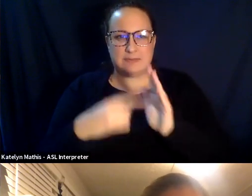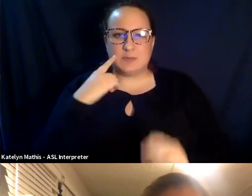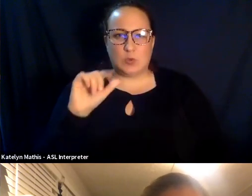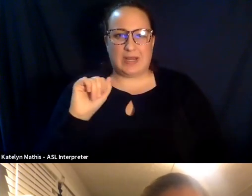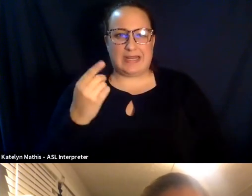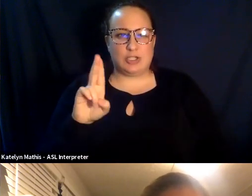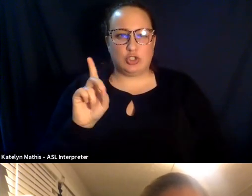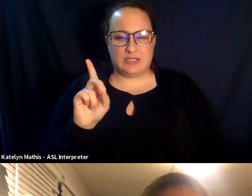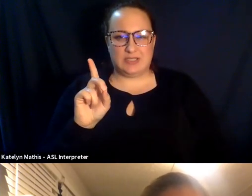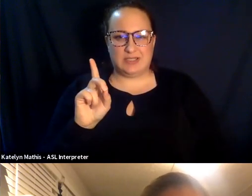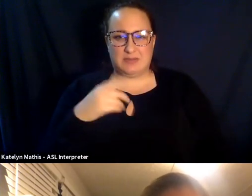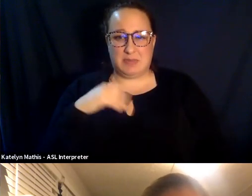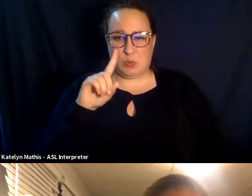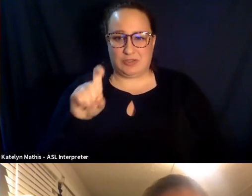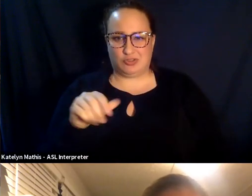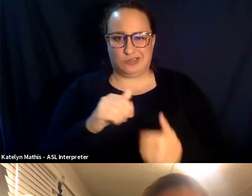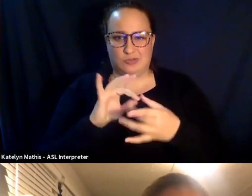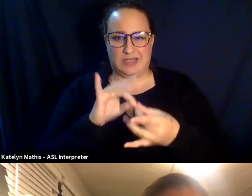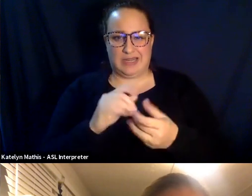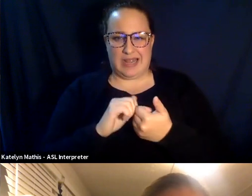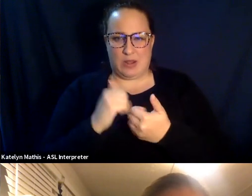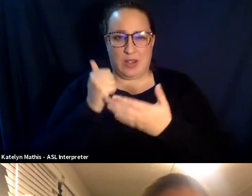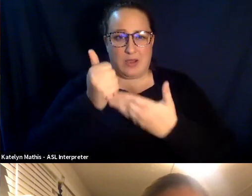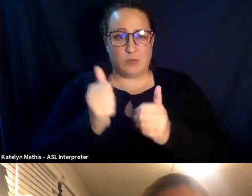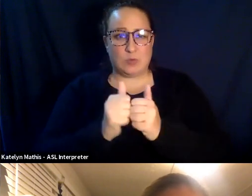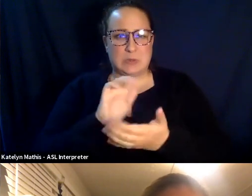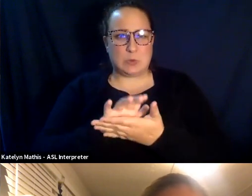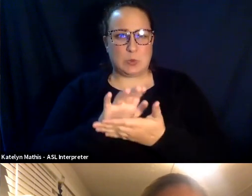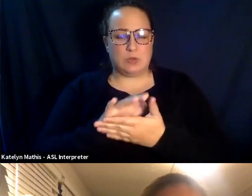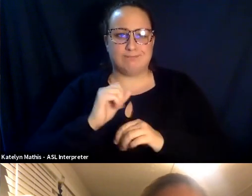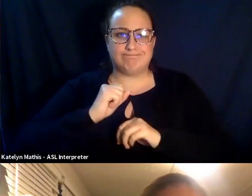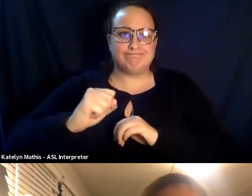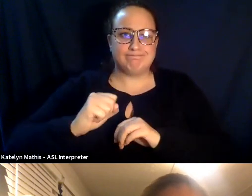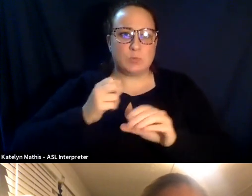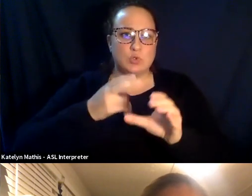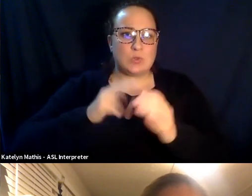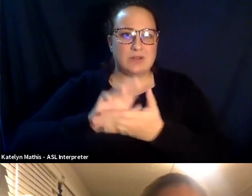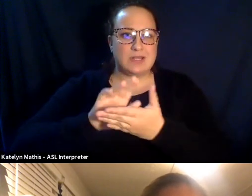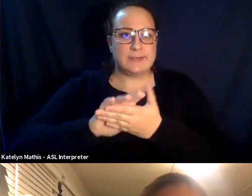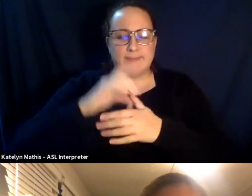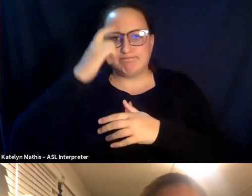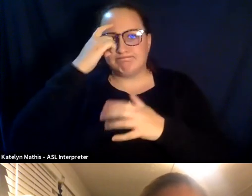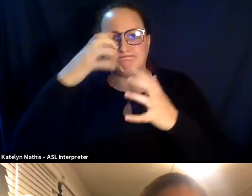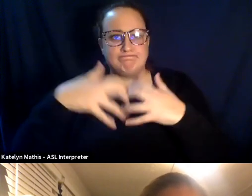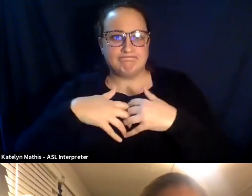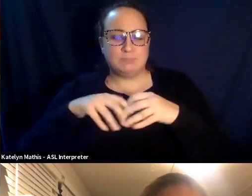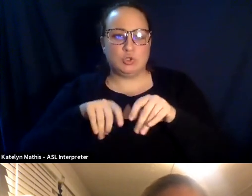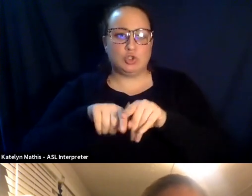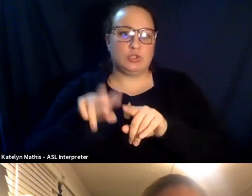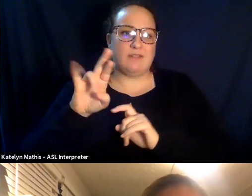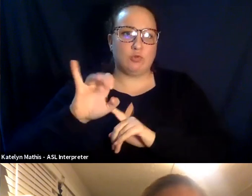relates to how to help him with school. He resists joining classes and has been having meltdowns during the virtual school